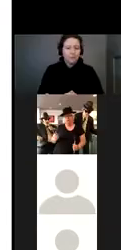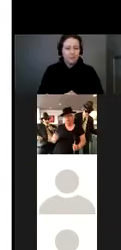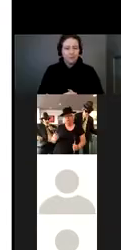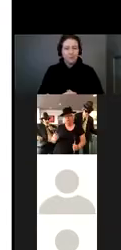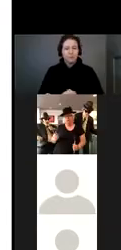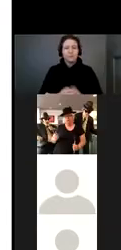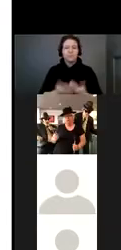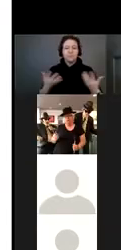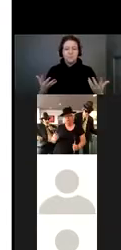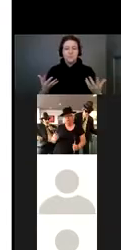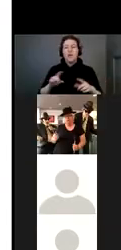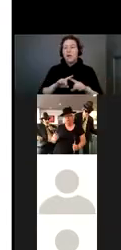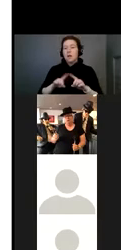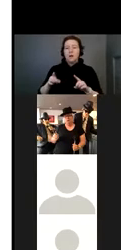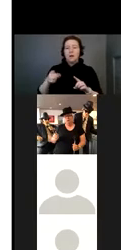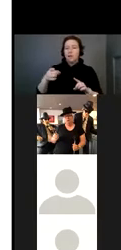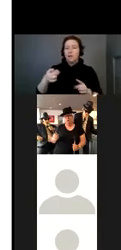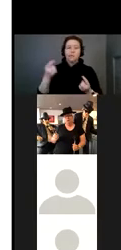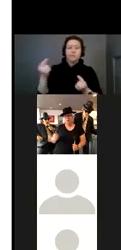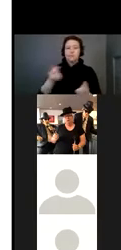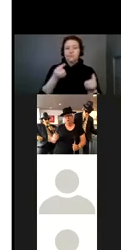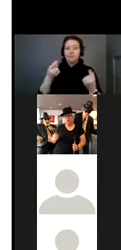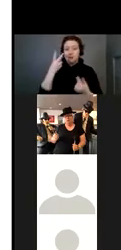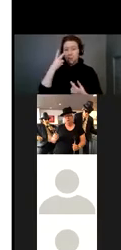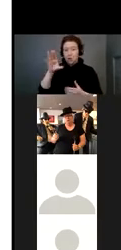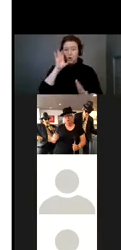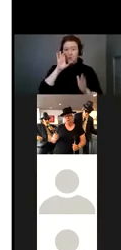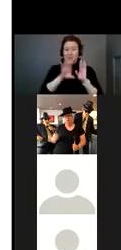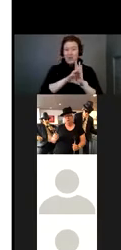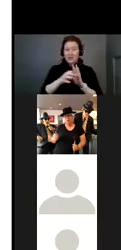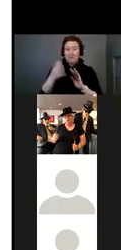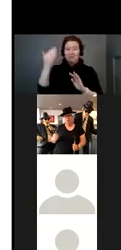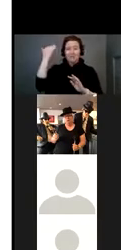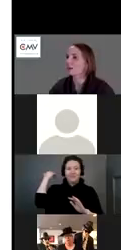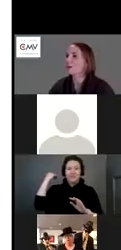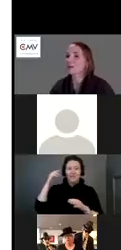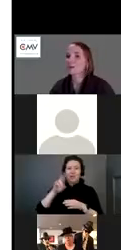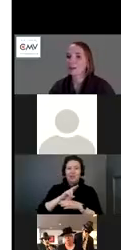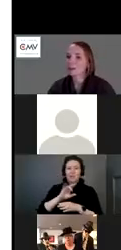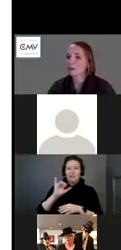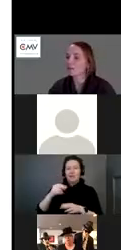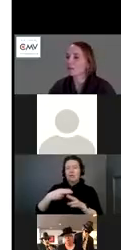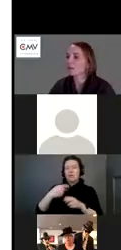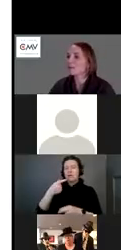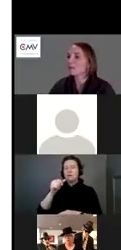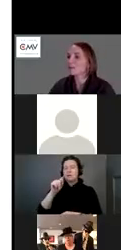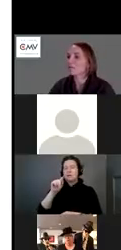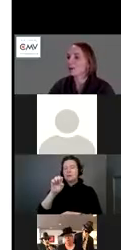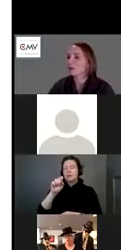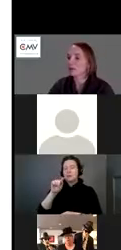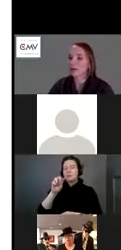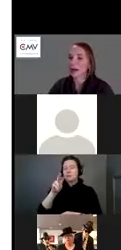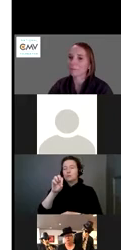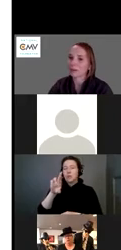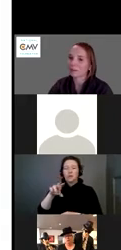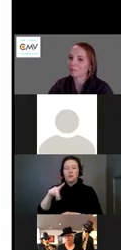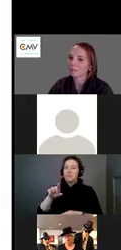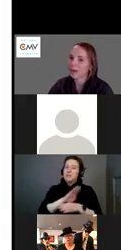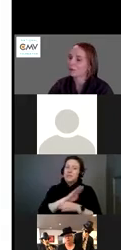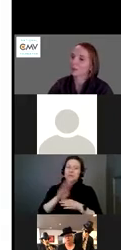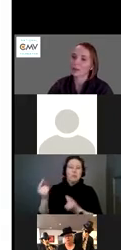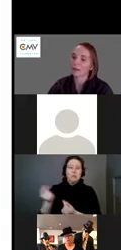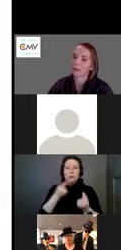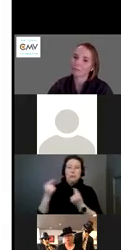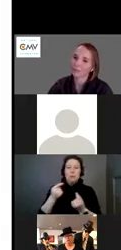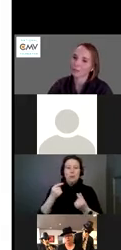But she gets around. Here's a picture of her back when she was using a gait trainer. She goes everywhere. She's a very, very happy